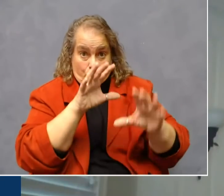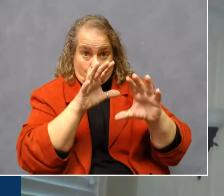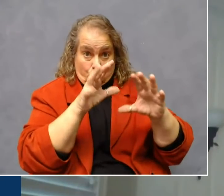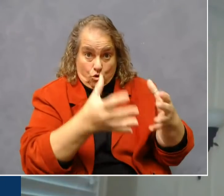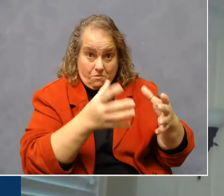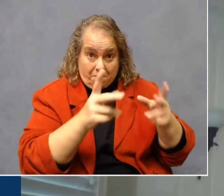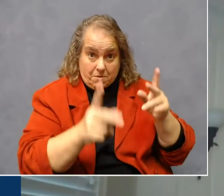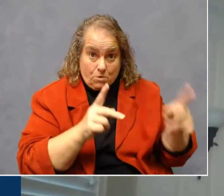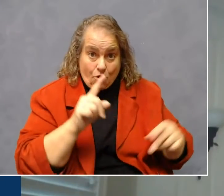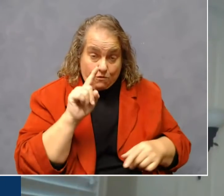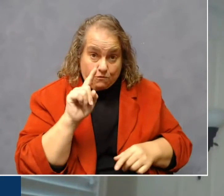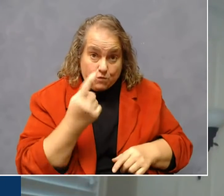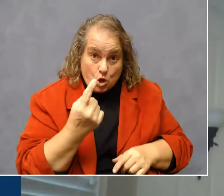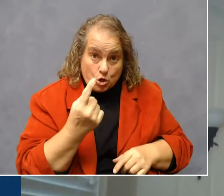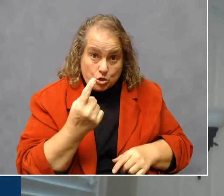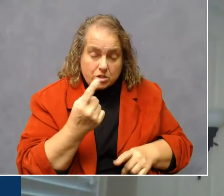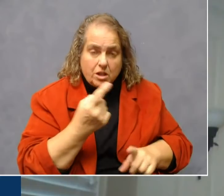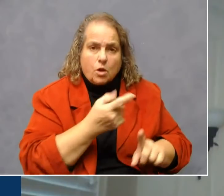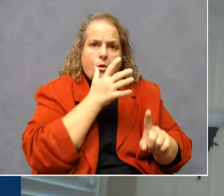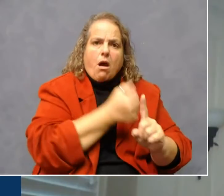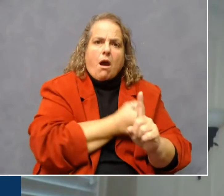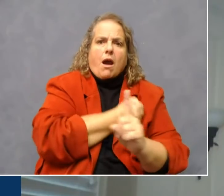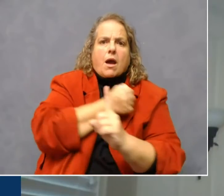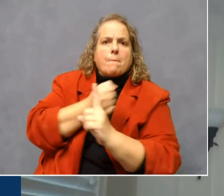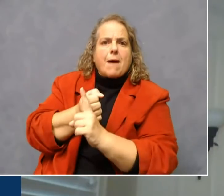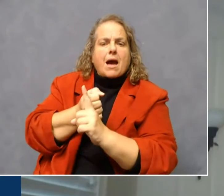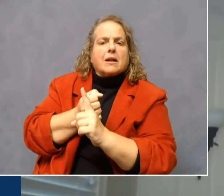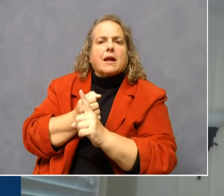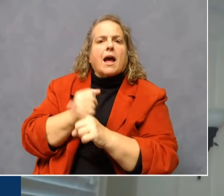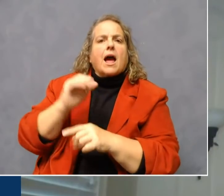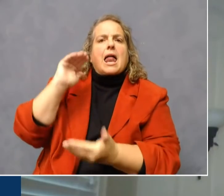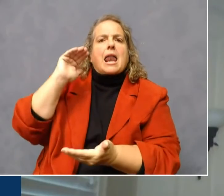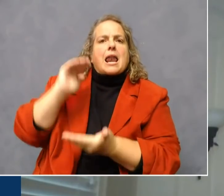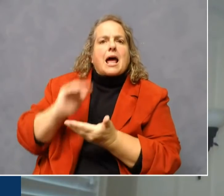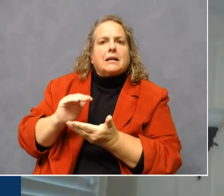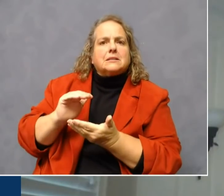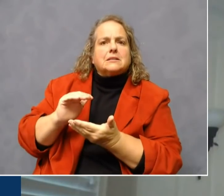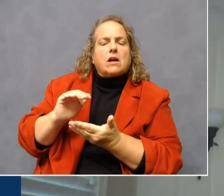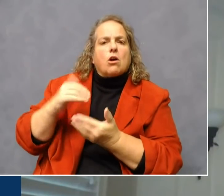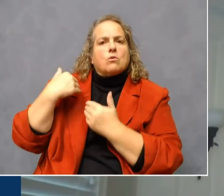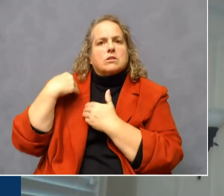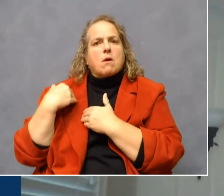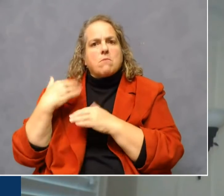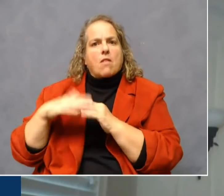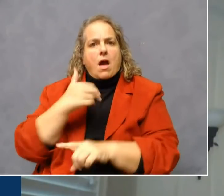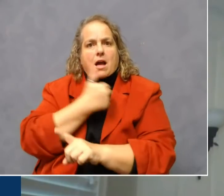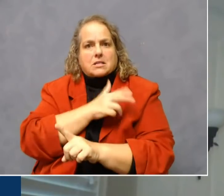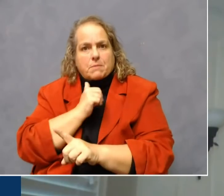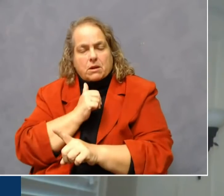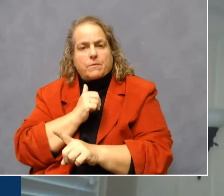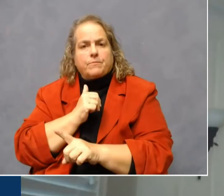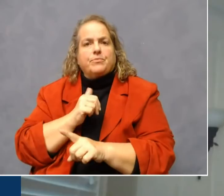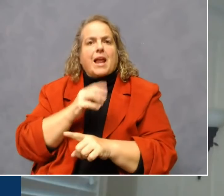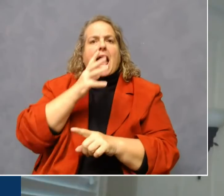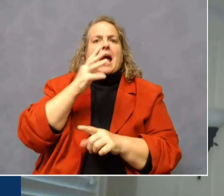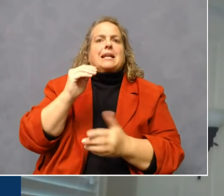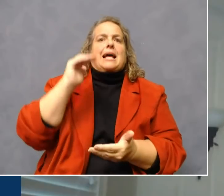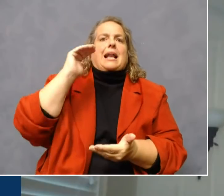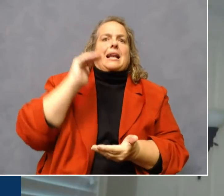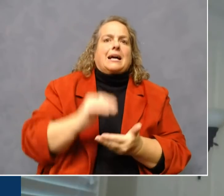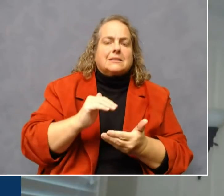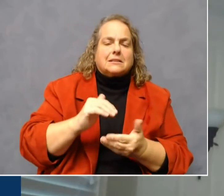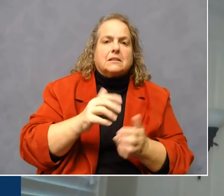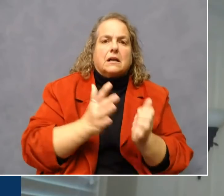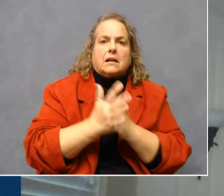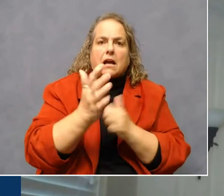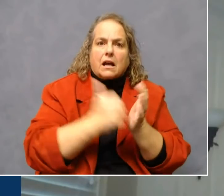numerous multiplying benefits of preserving avoidable death, so keeping people alive who would otherwise die from this.